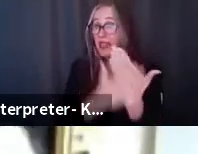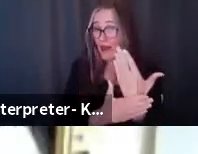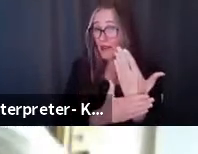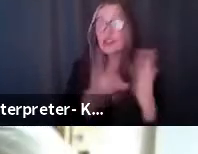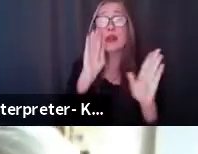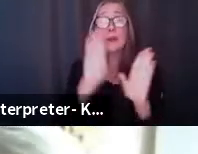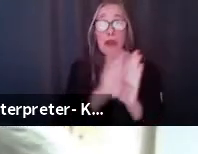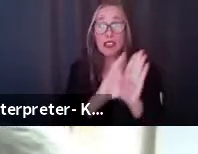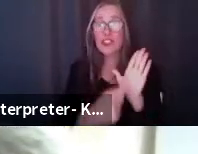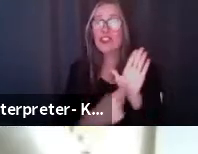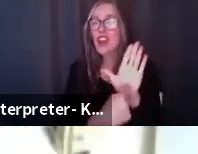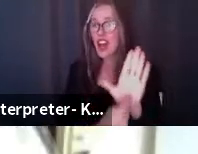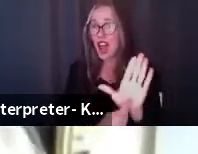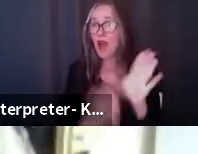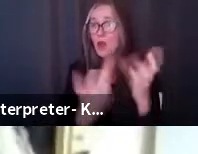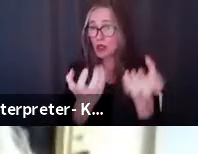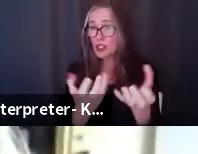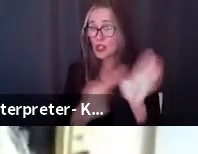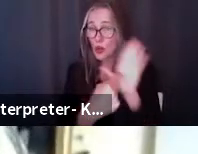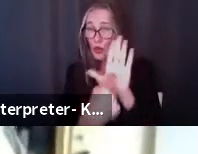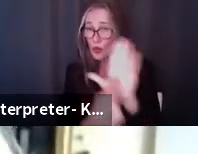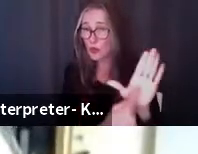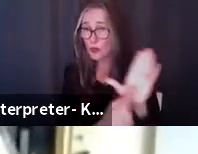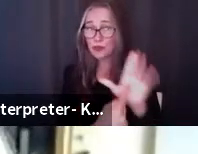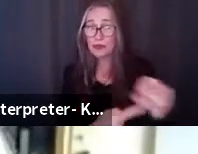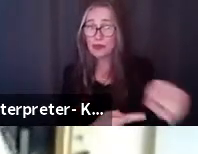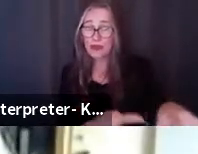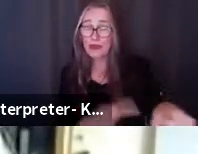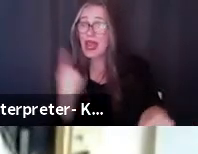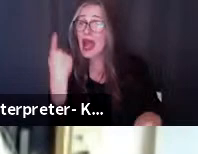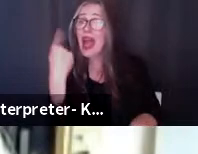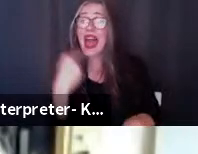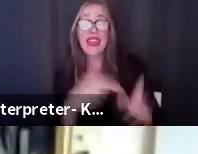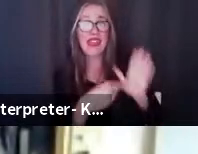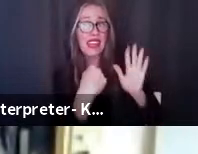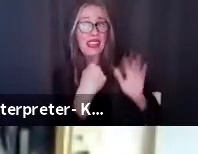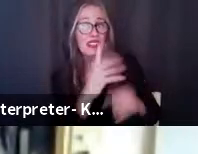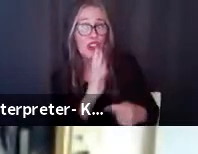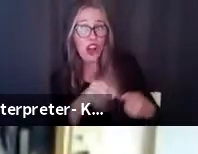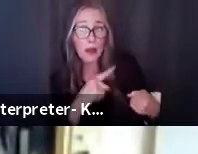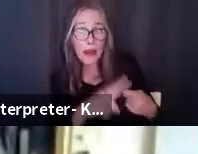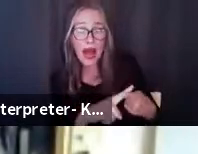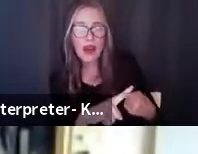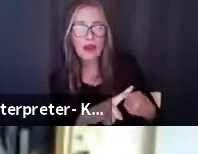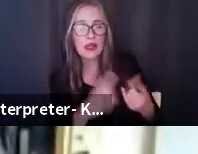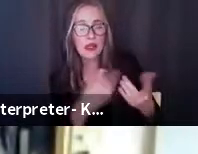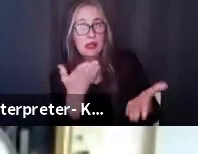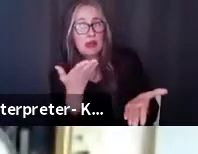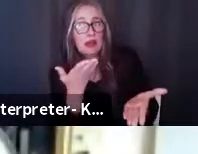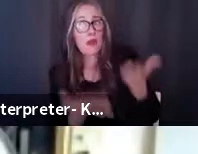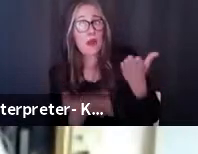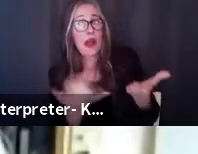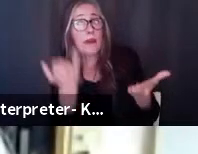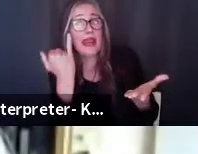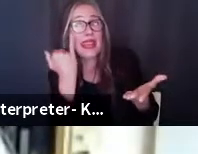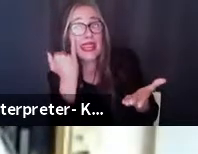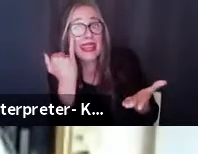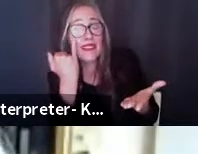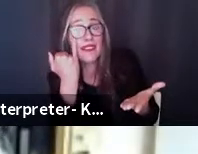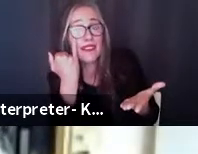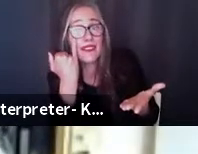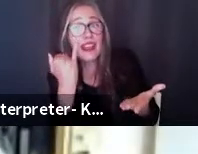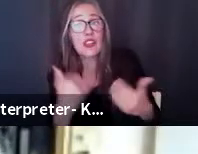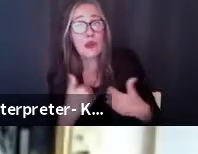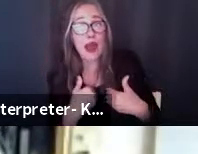you and these are all about the prospect of heritable gene